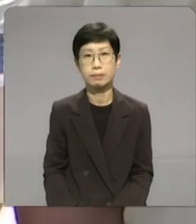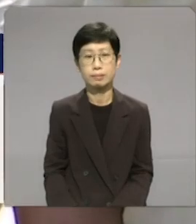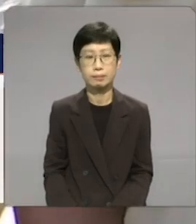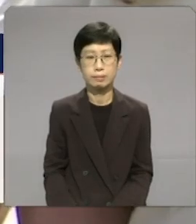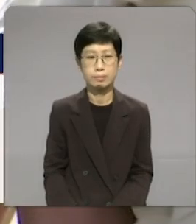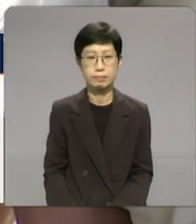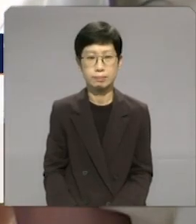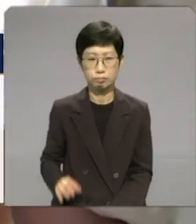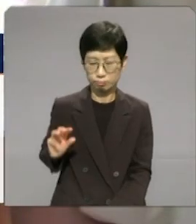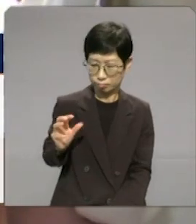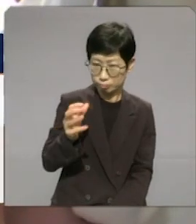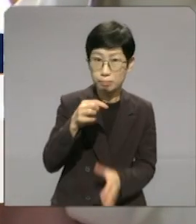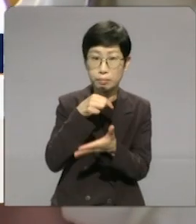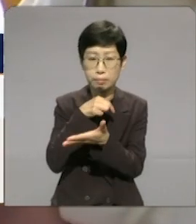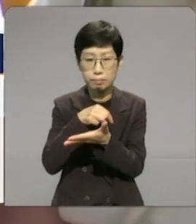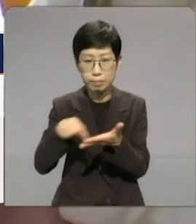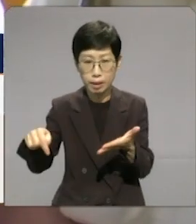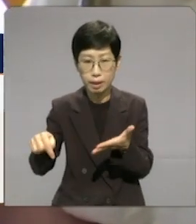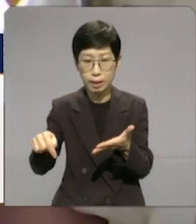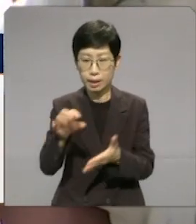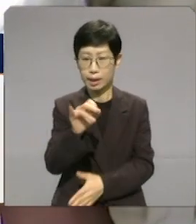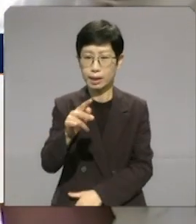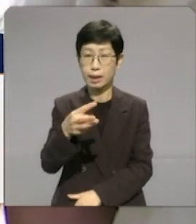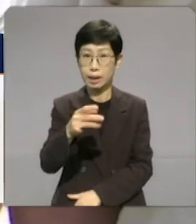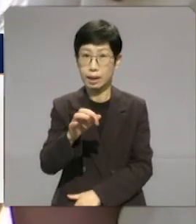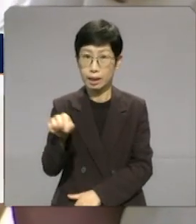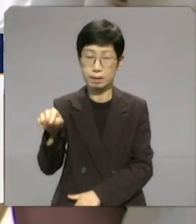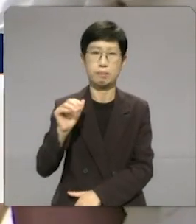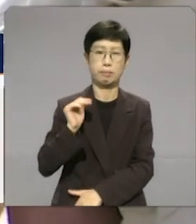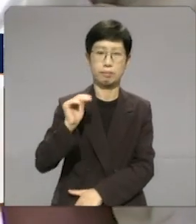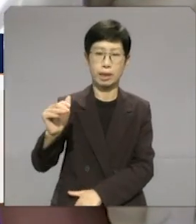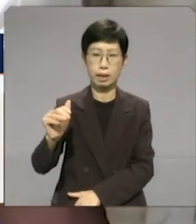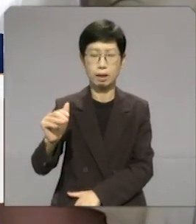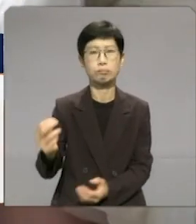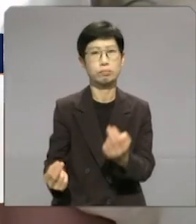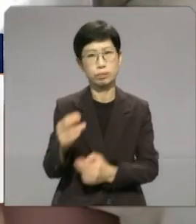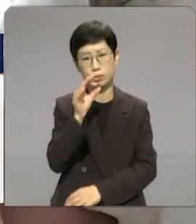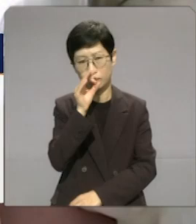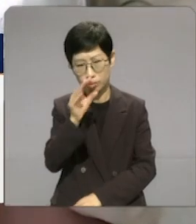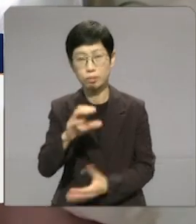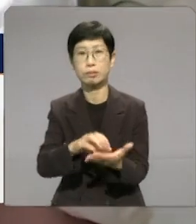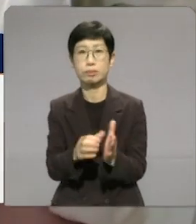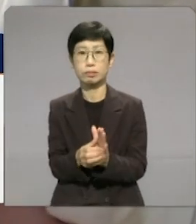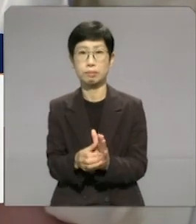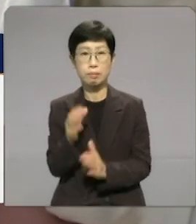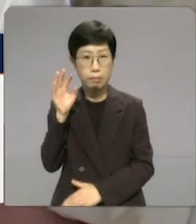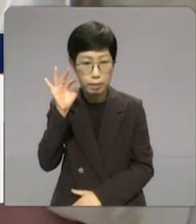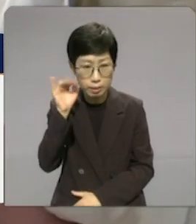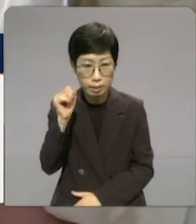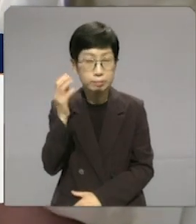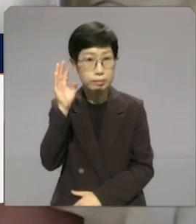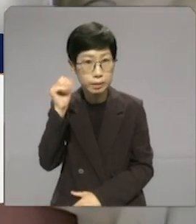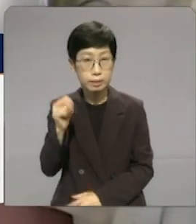The damage from this storm Helene compared to Idalia is not even comparable. So there's going to be a lot of work to do